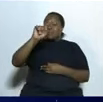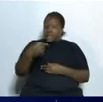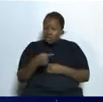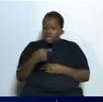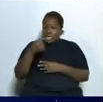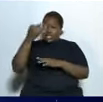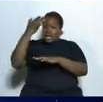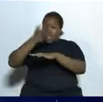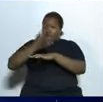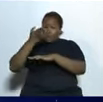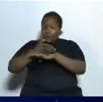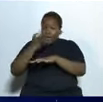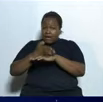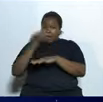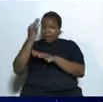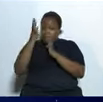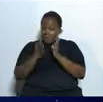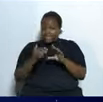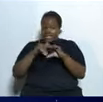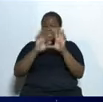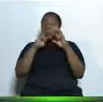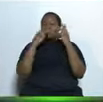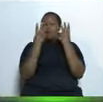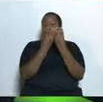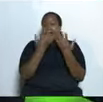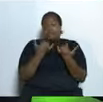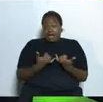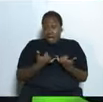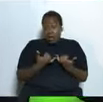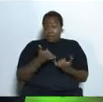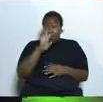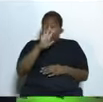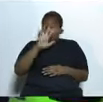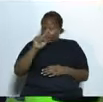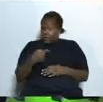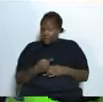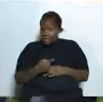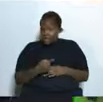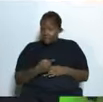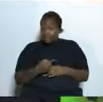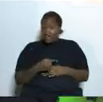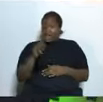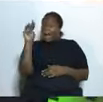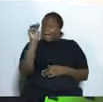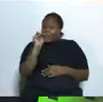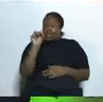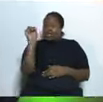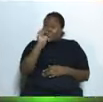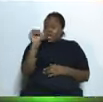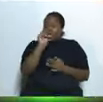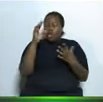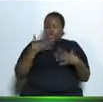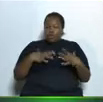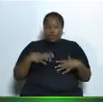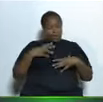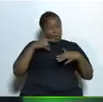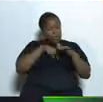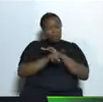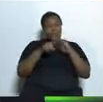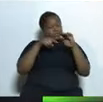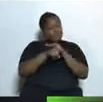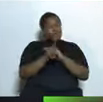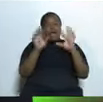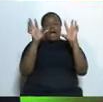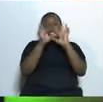cults in our world right now. 5,000 cults. Millions of people are being taken in by